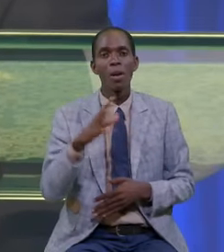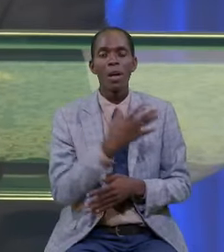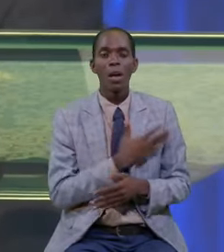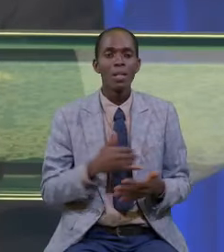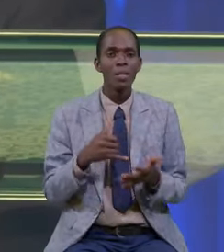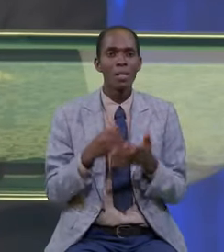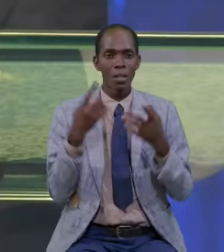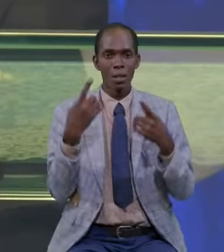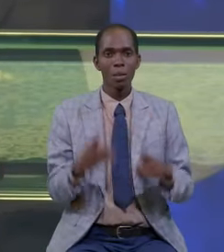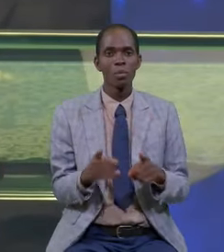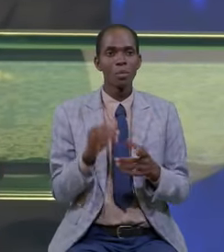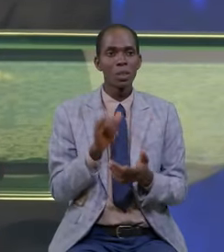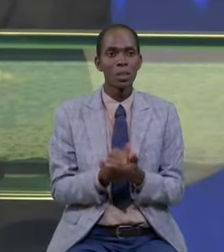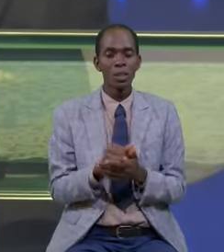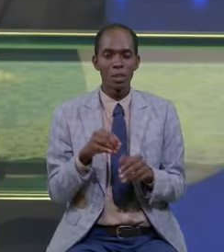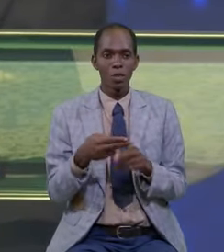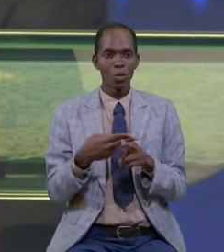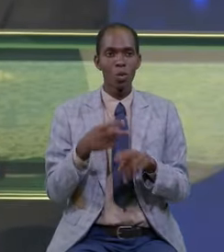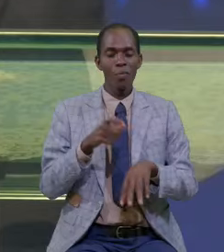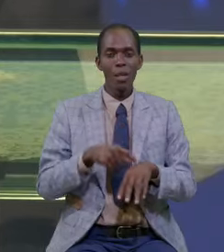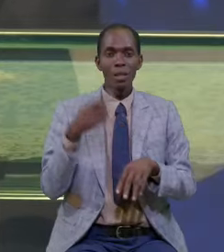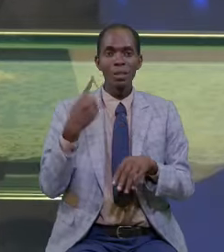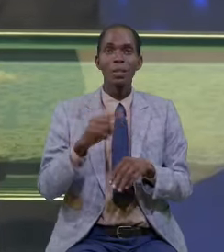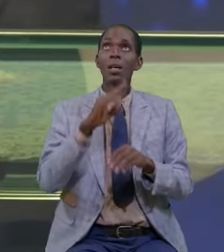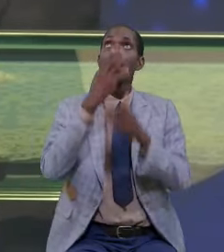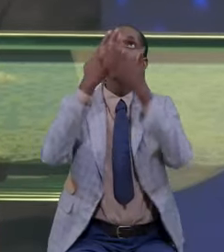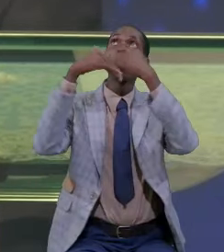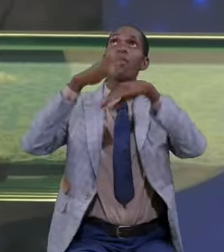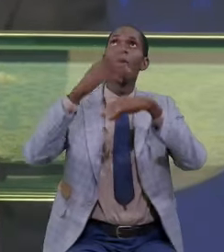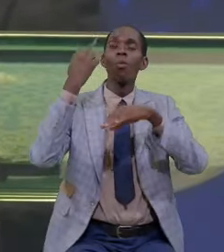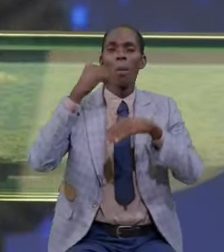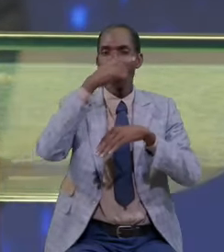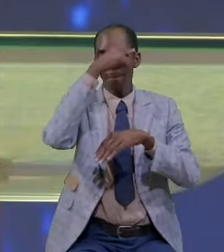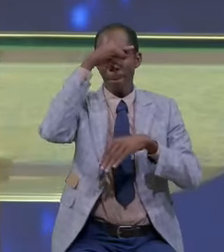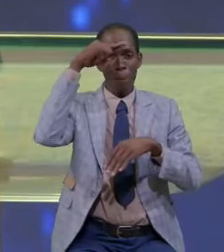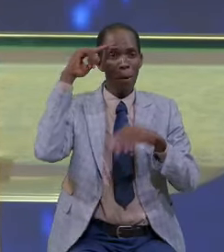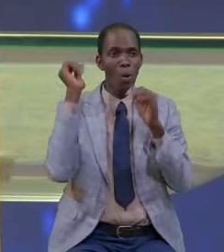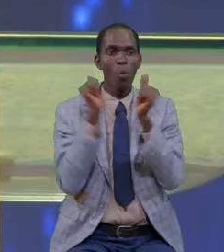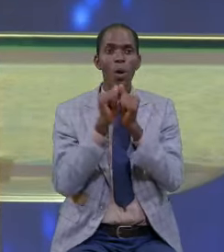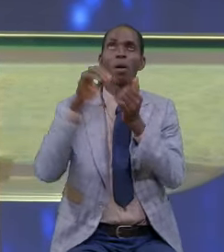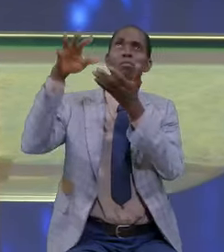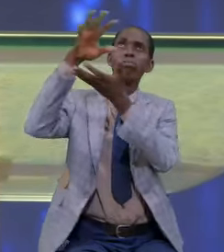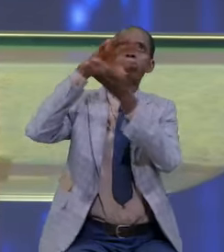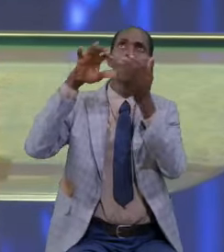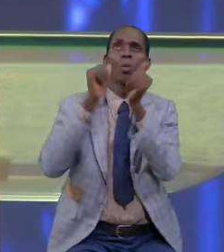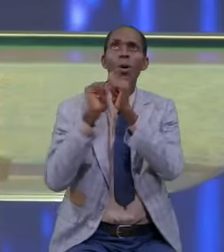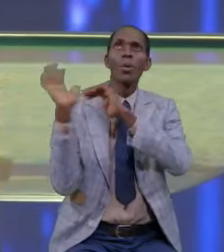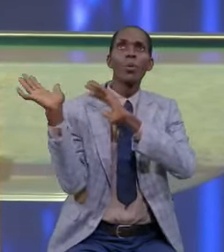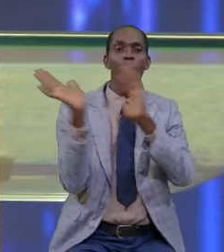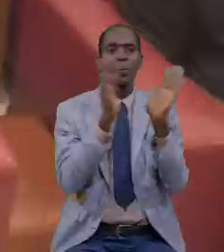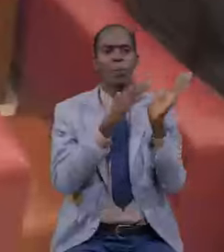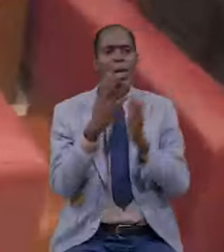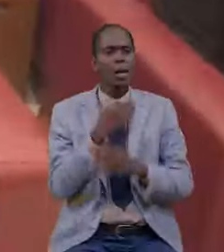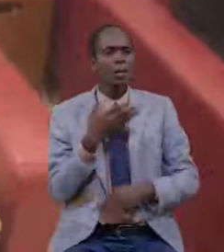meanwhile that the heaven was black with clouds and wind. And there was, somebody there tell me,